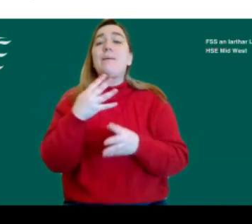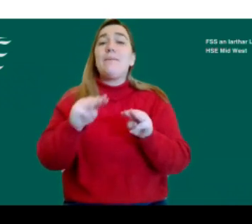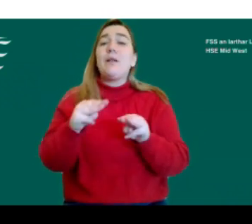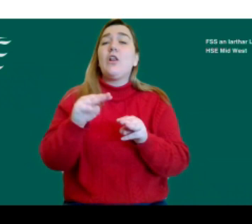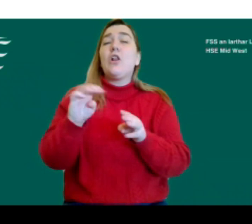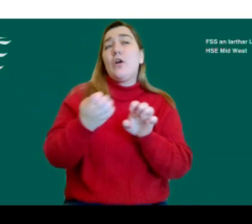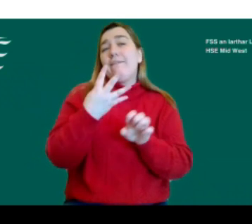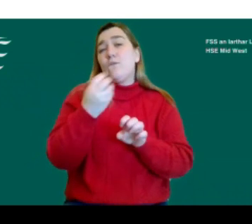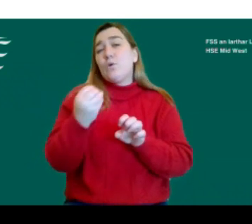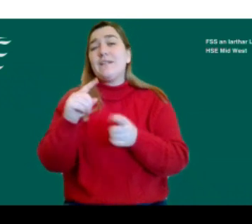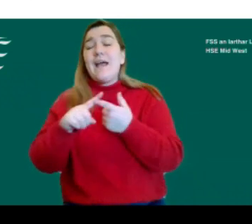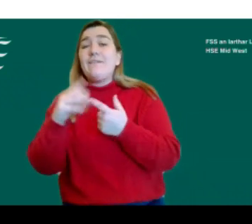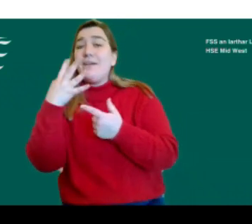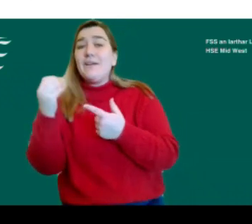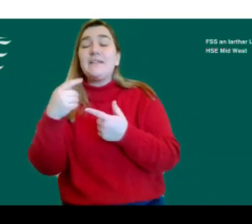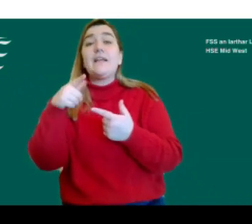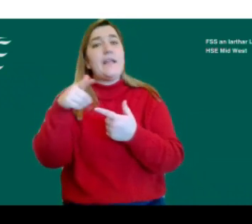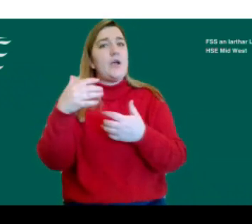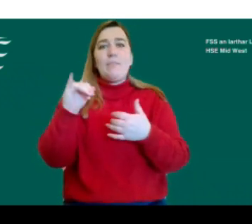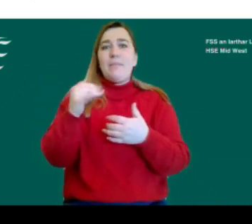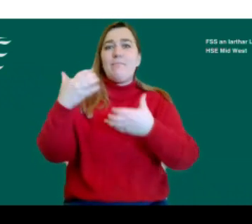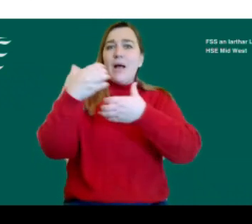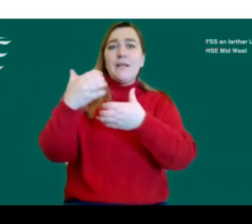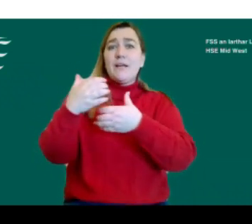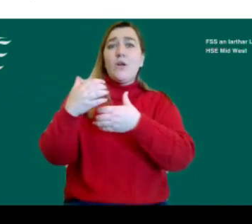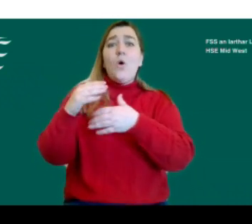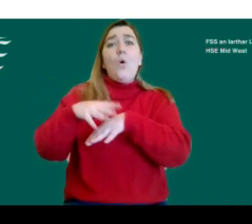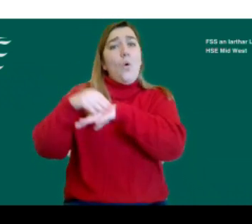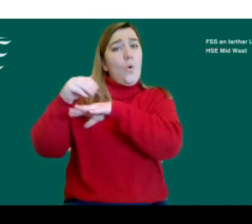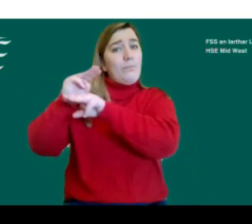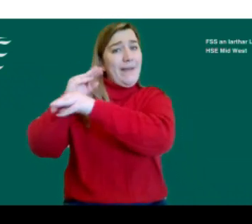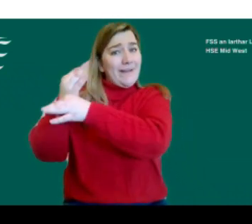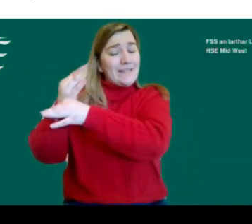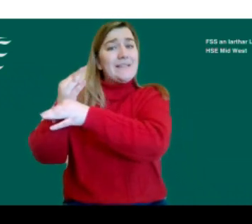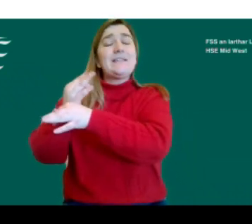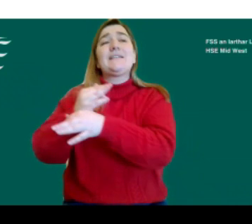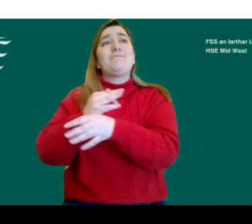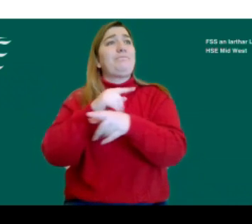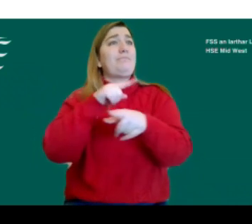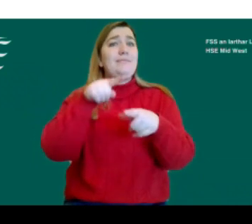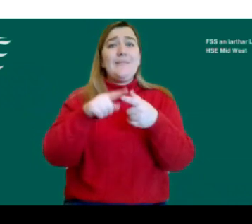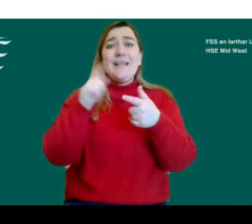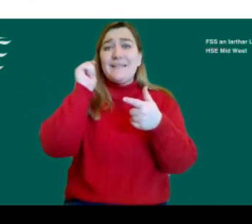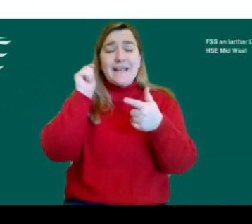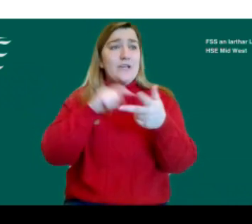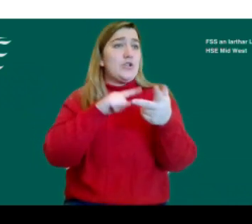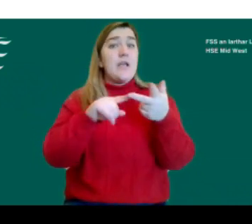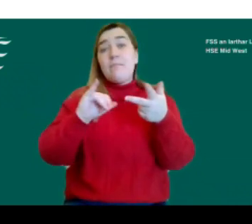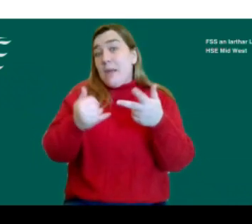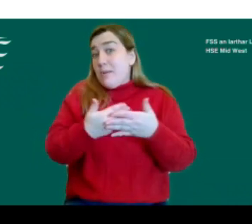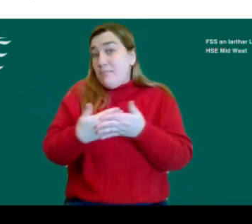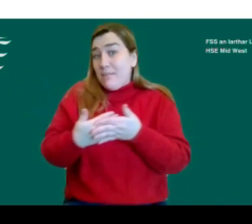often teens and young adult children, and sometimes babies, because lots of women have children in their mid 40s now.